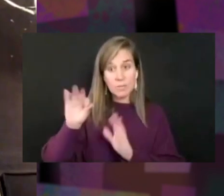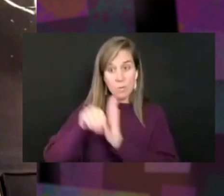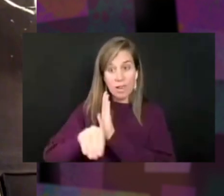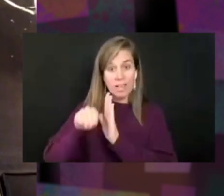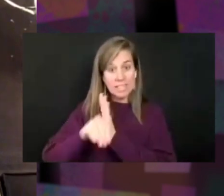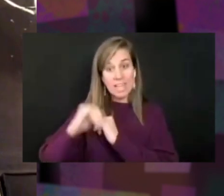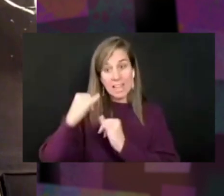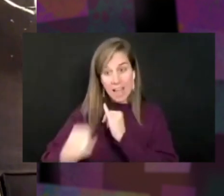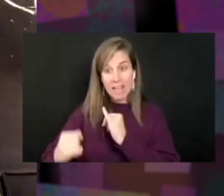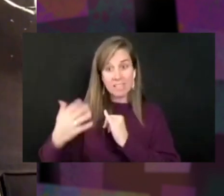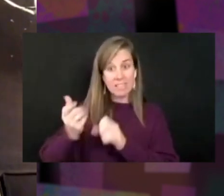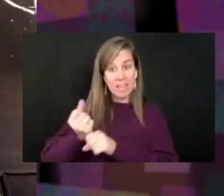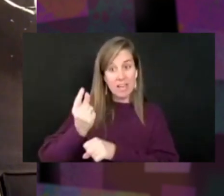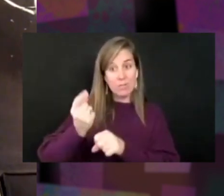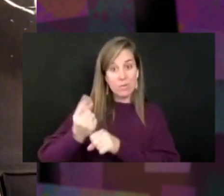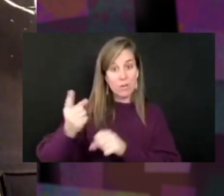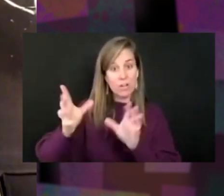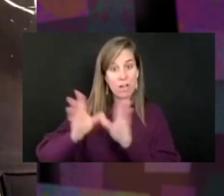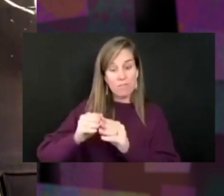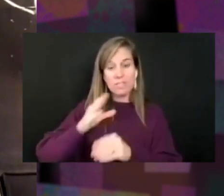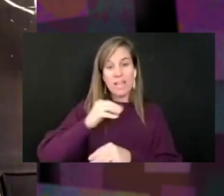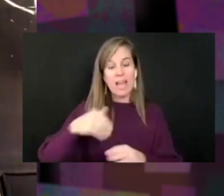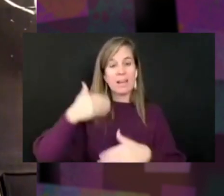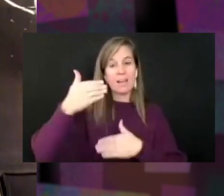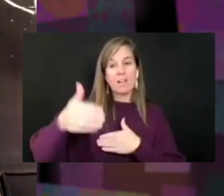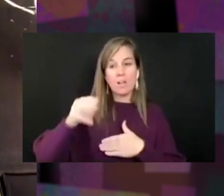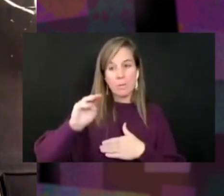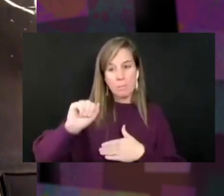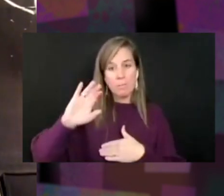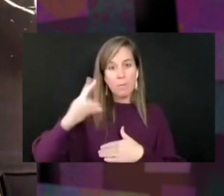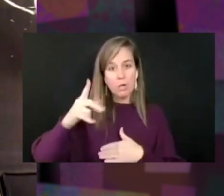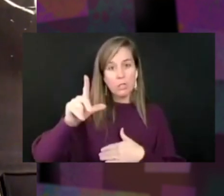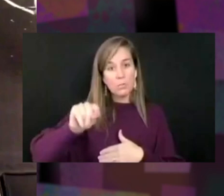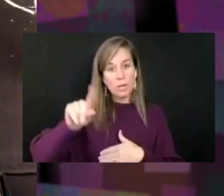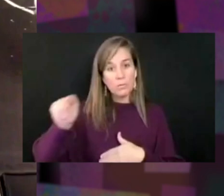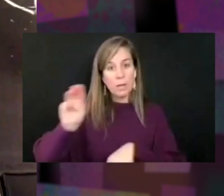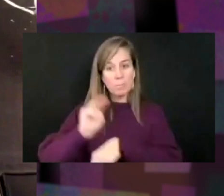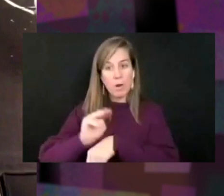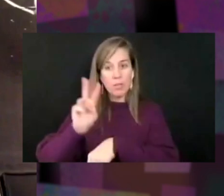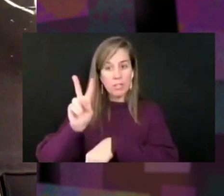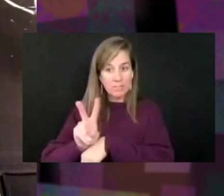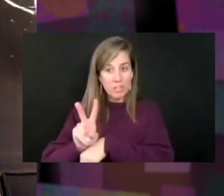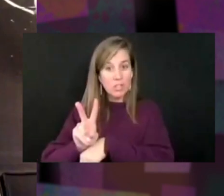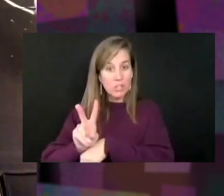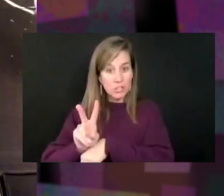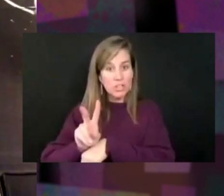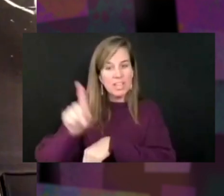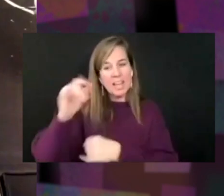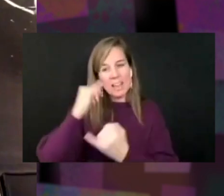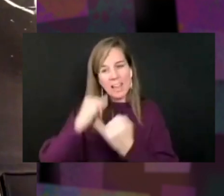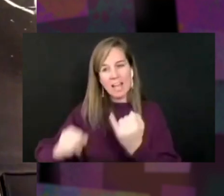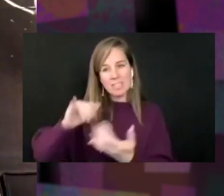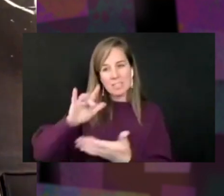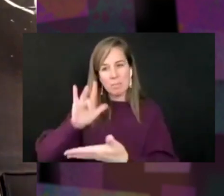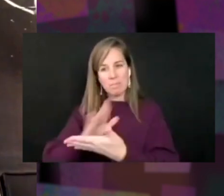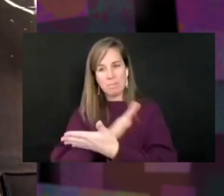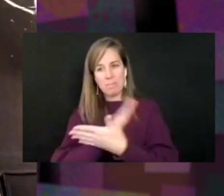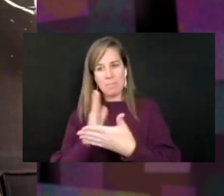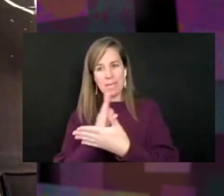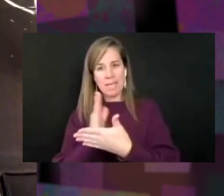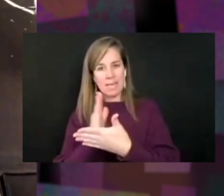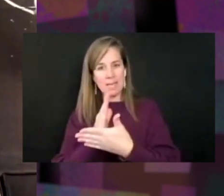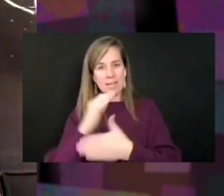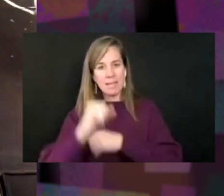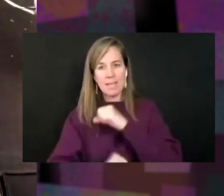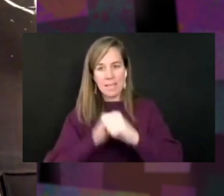annual conference, and in March 2020 at Martha's Vineyard for our last mid-year meeting, where we met with members of the